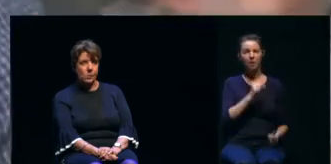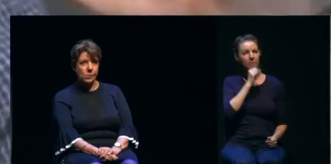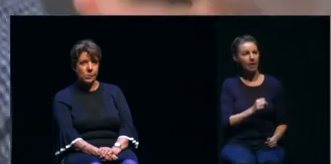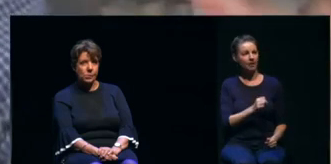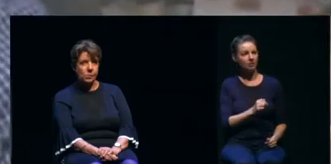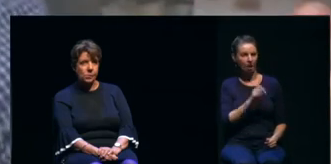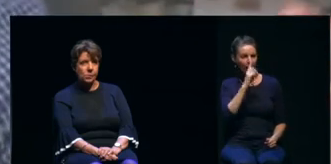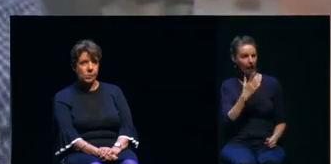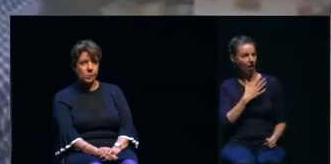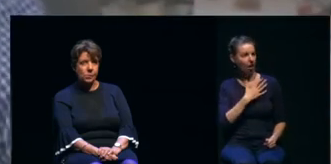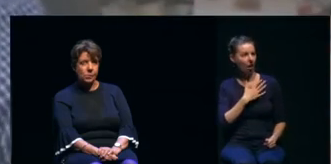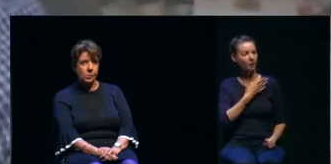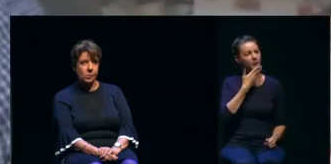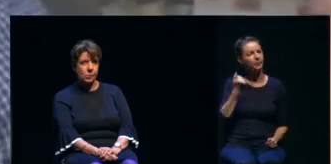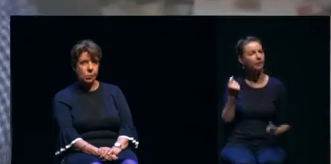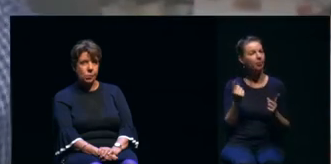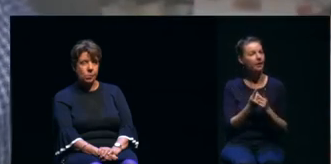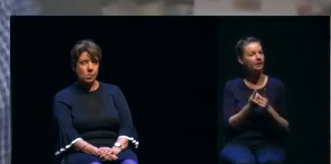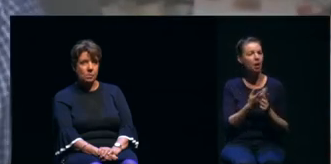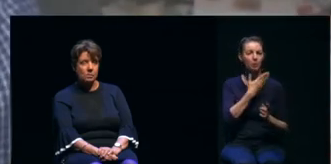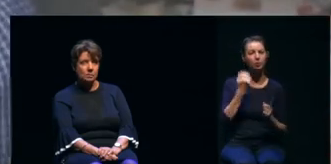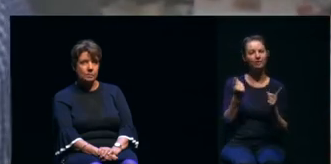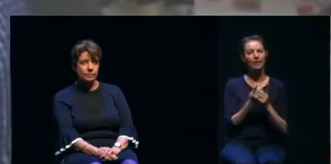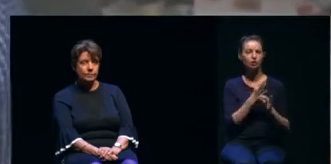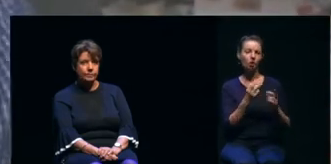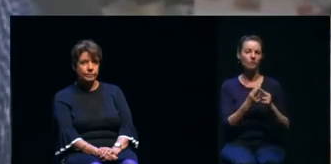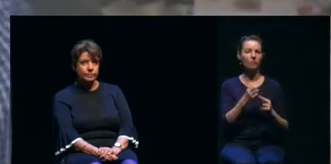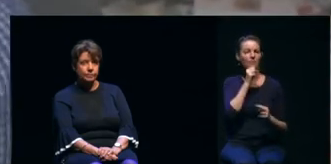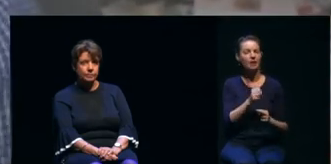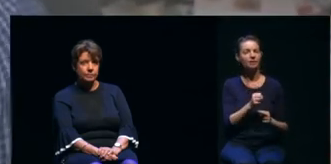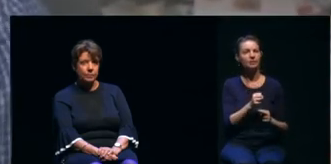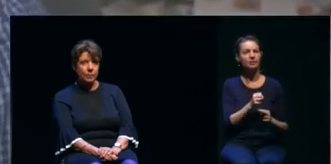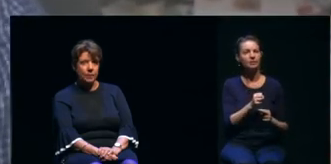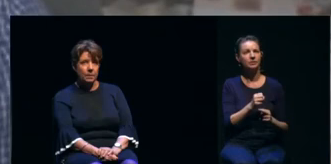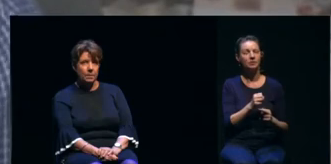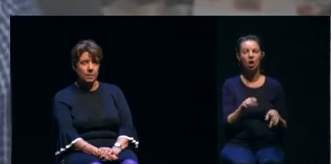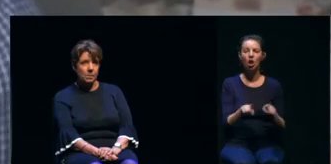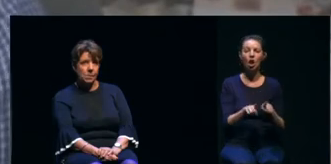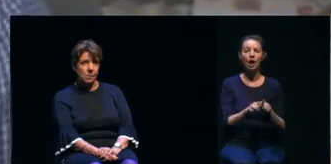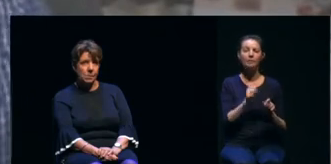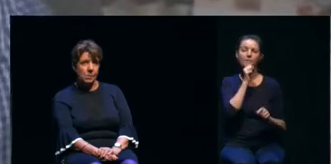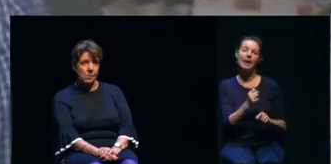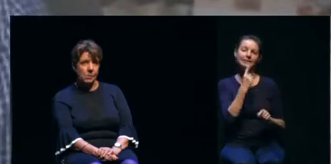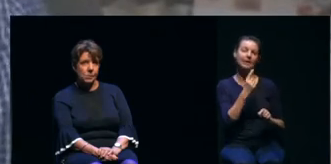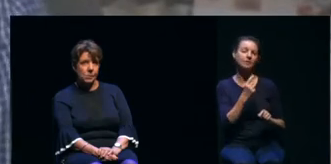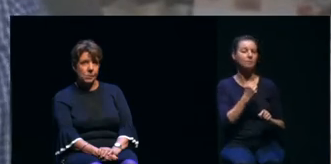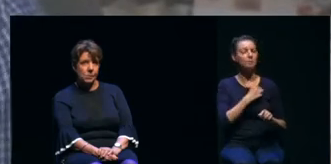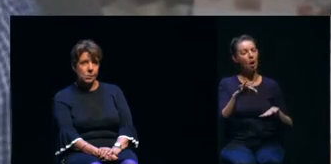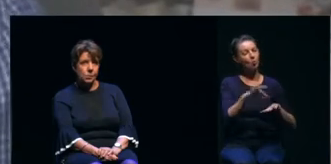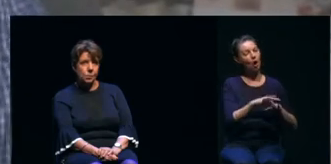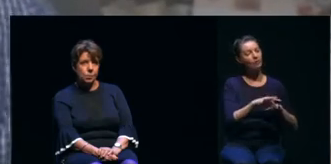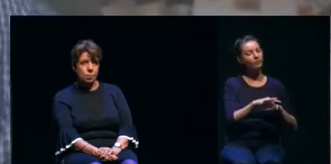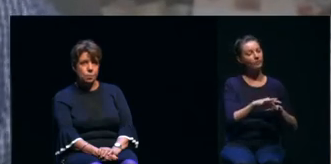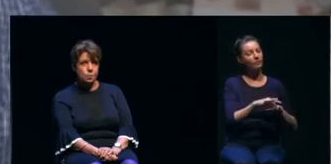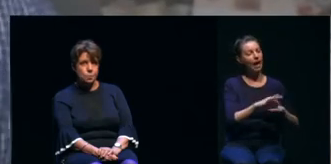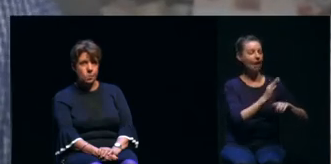supposed to like beautiful things. Beautiful things aren't for men. Men would go, you know, when my wife goes to bed, she'll blow out the scented candle because she just presumes I don't like a nice